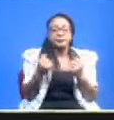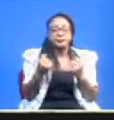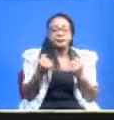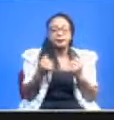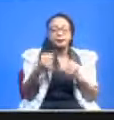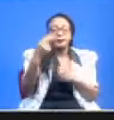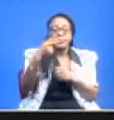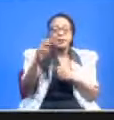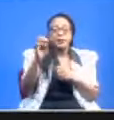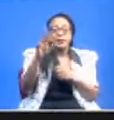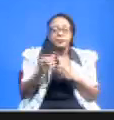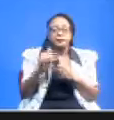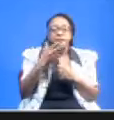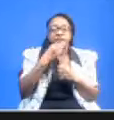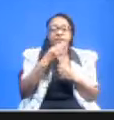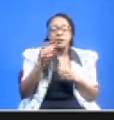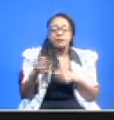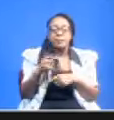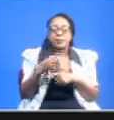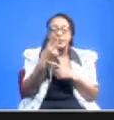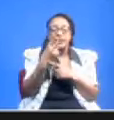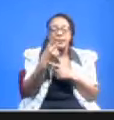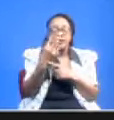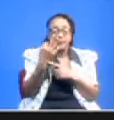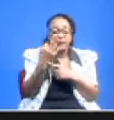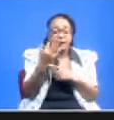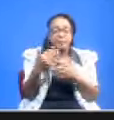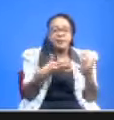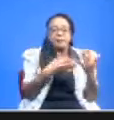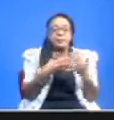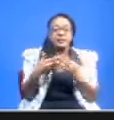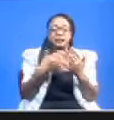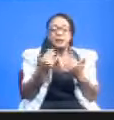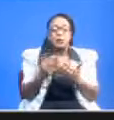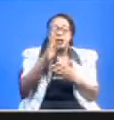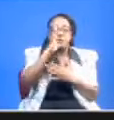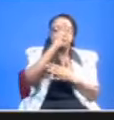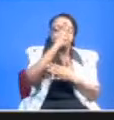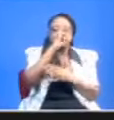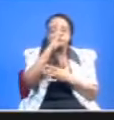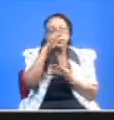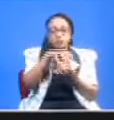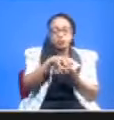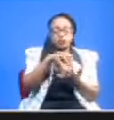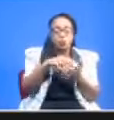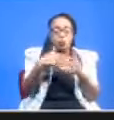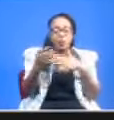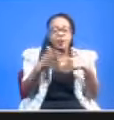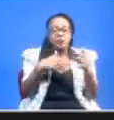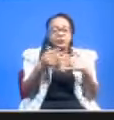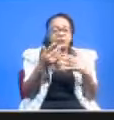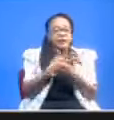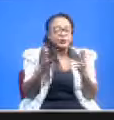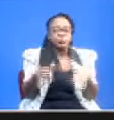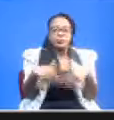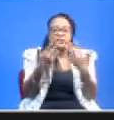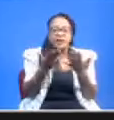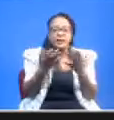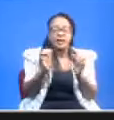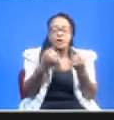Henry, a father of a three-month-old, is however in a catch-22 situation. Without the means to provide, he cannot pay